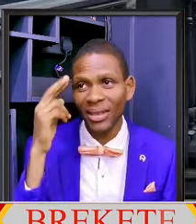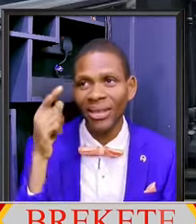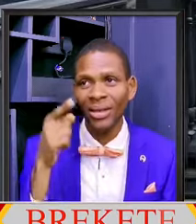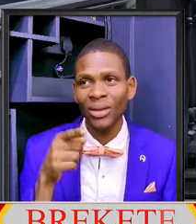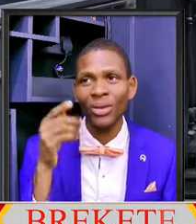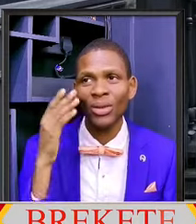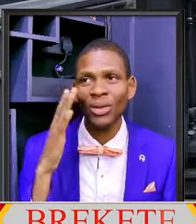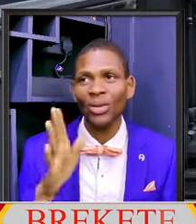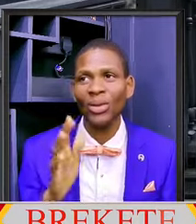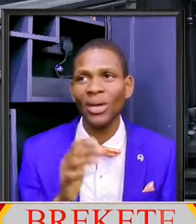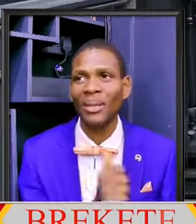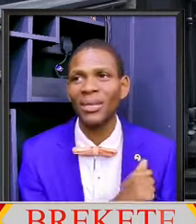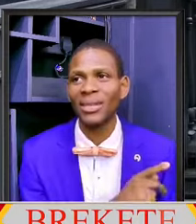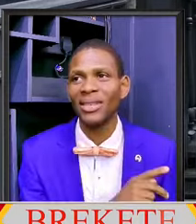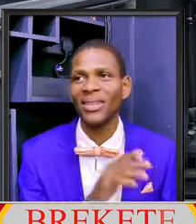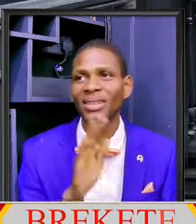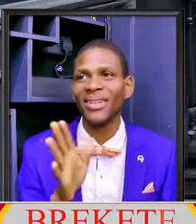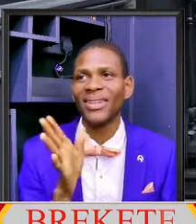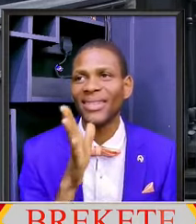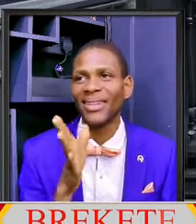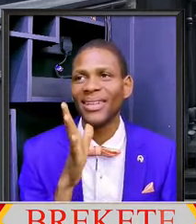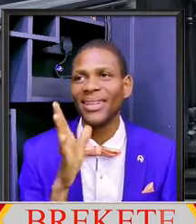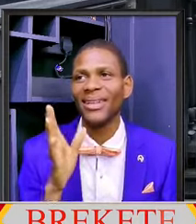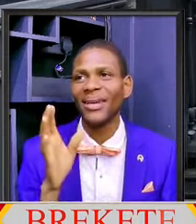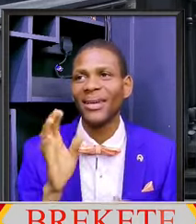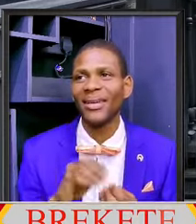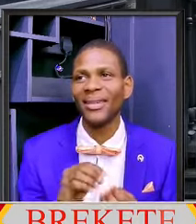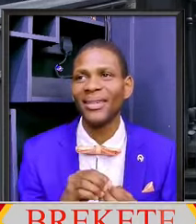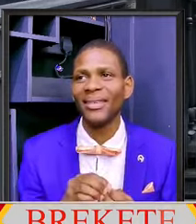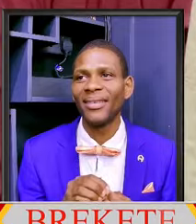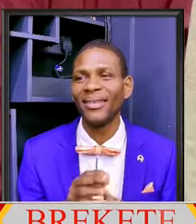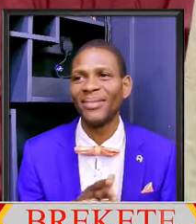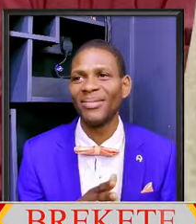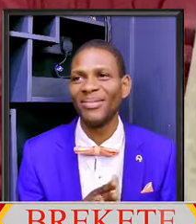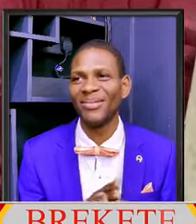should appreciate your mother the more. Yes, sir.